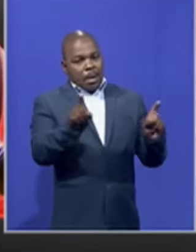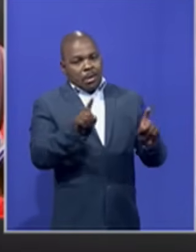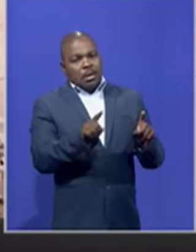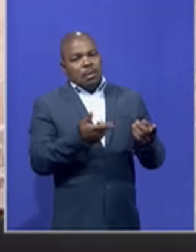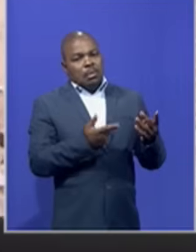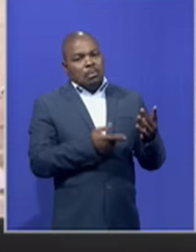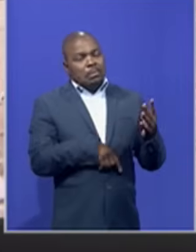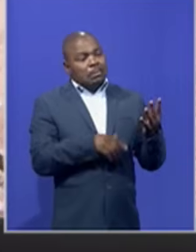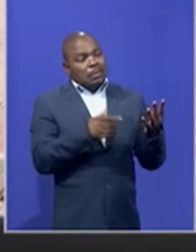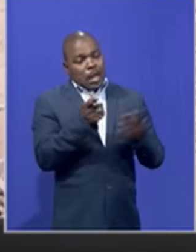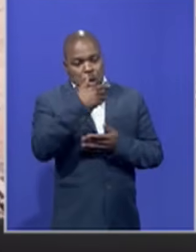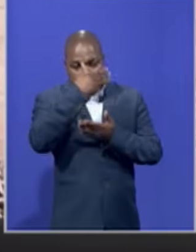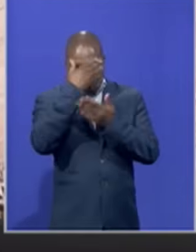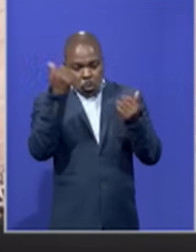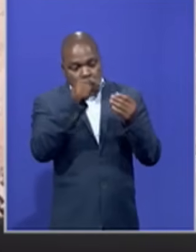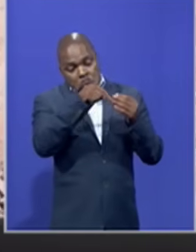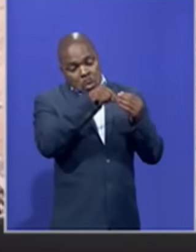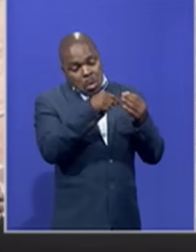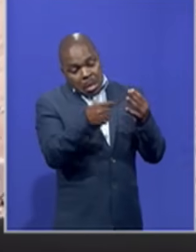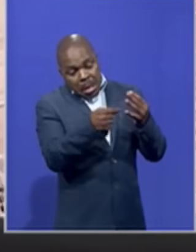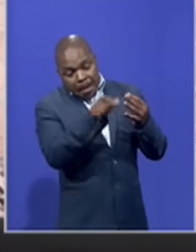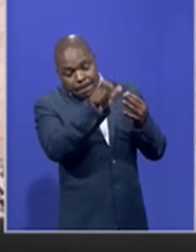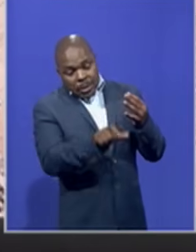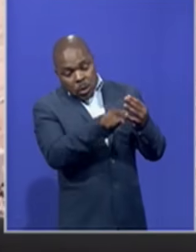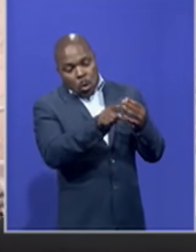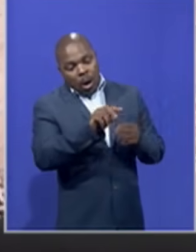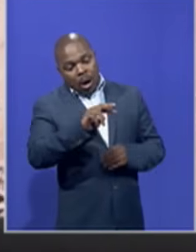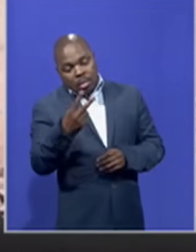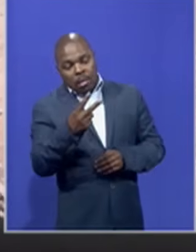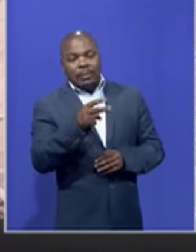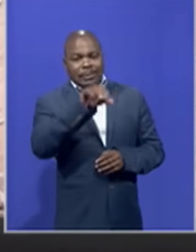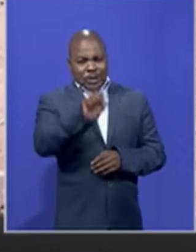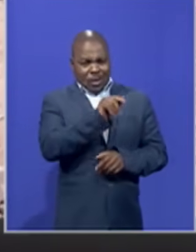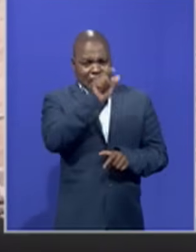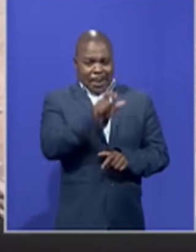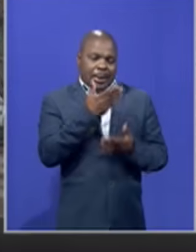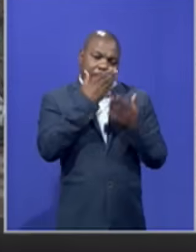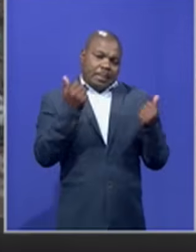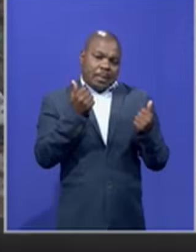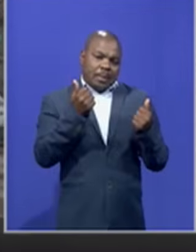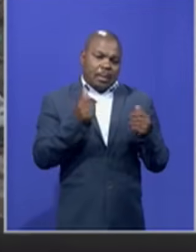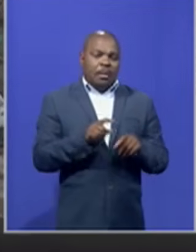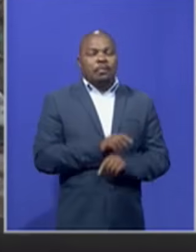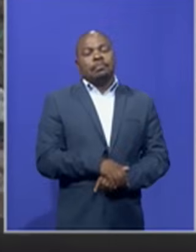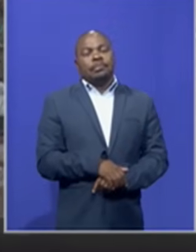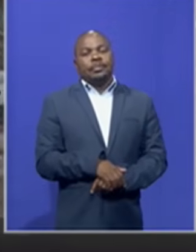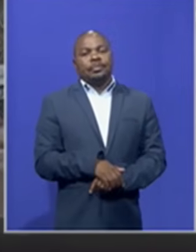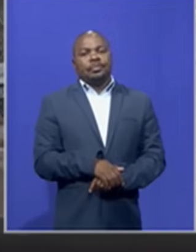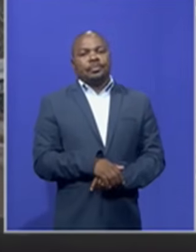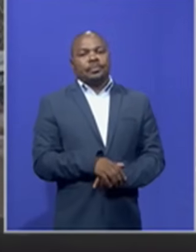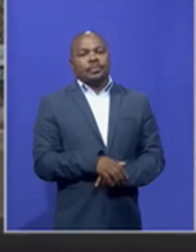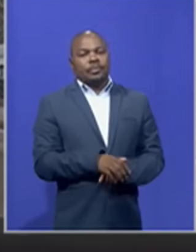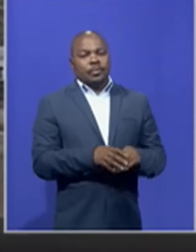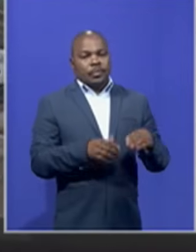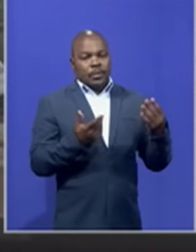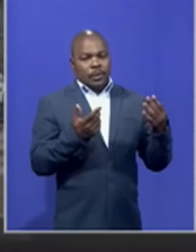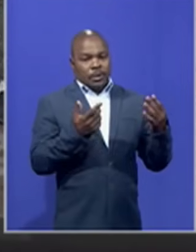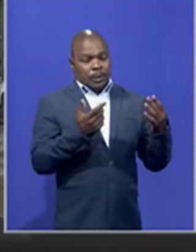that they will be recovering, whether it's a South African or not, or whether below